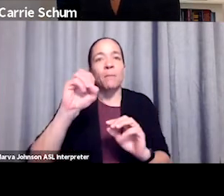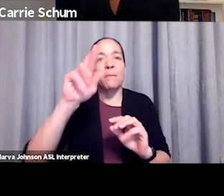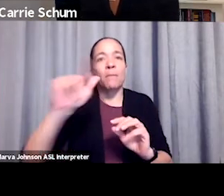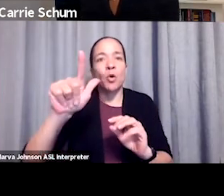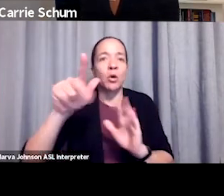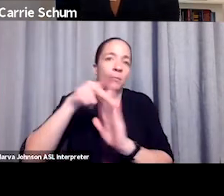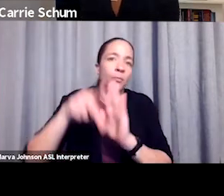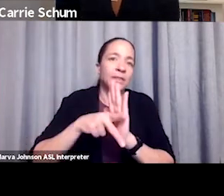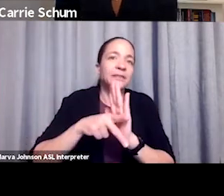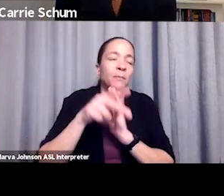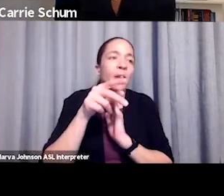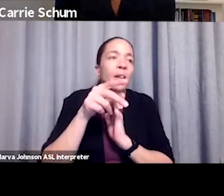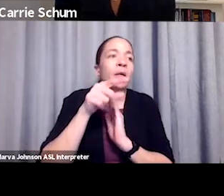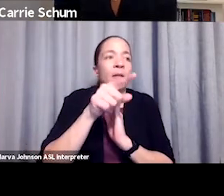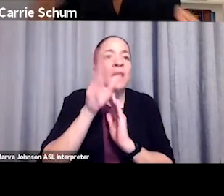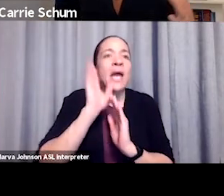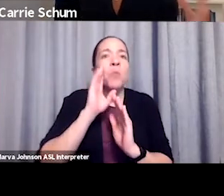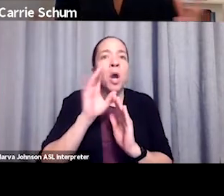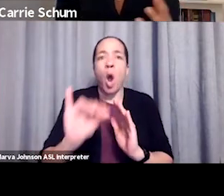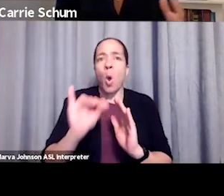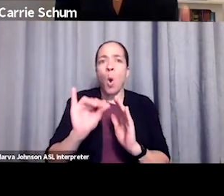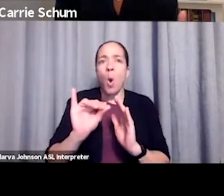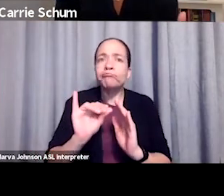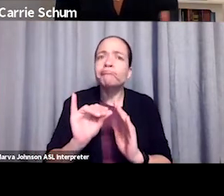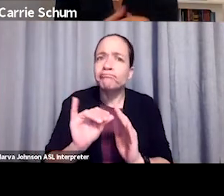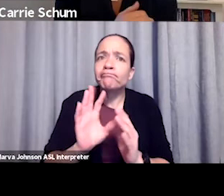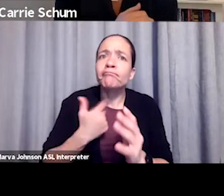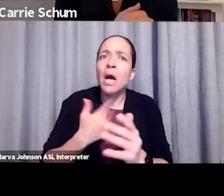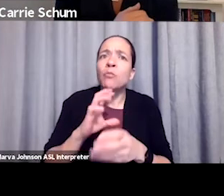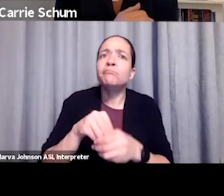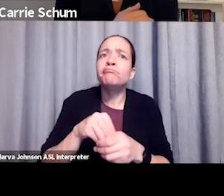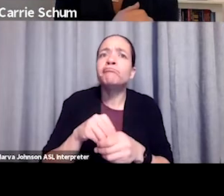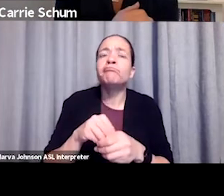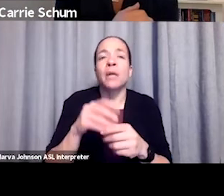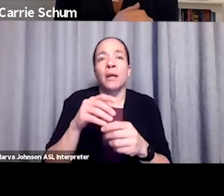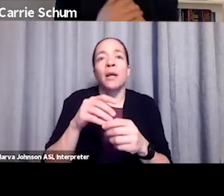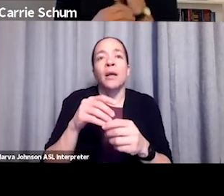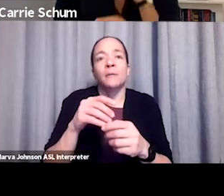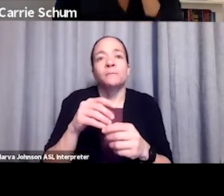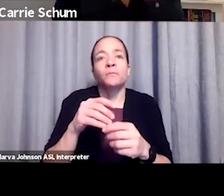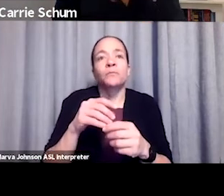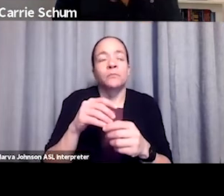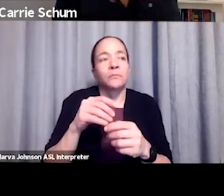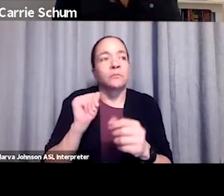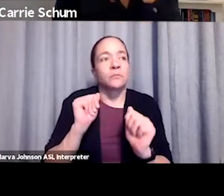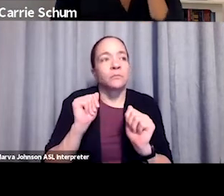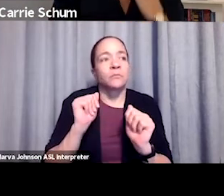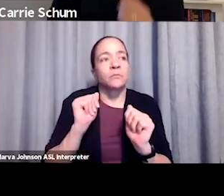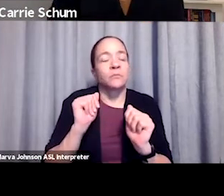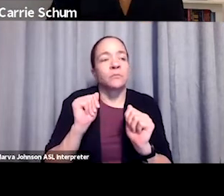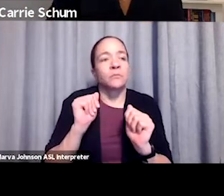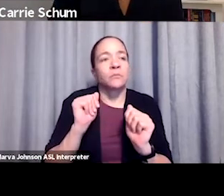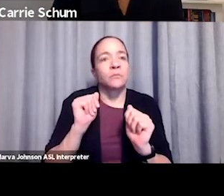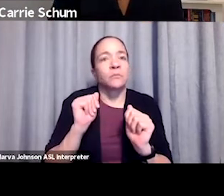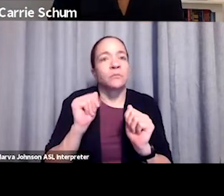going to cause them to sort of lean in and lead forward. And then you can tap into those shared values of some of these other qualities.